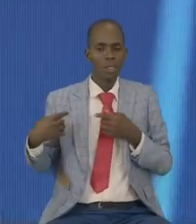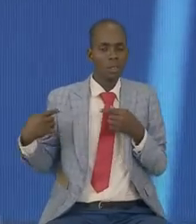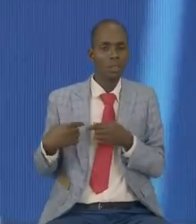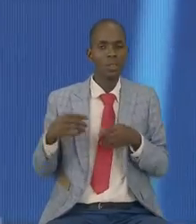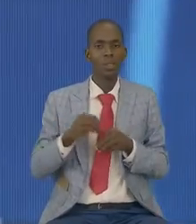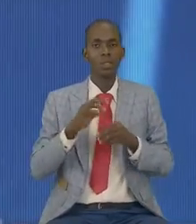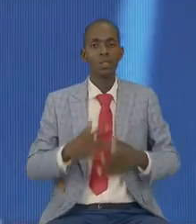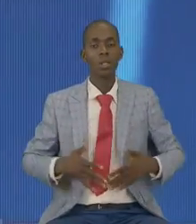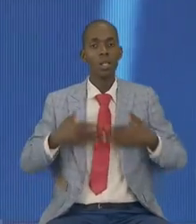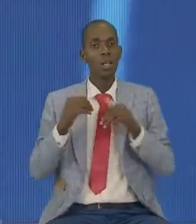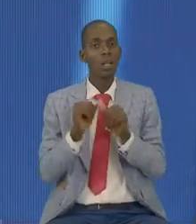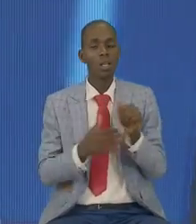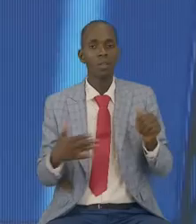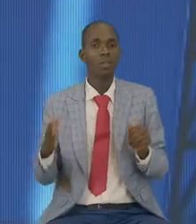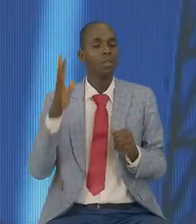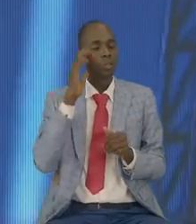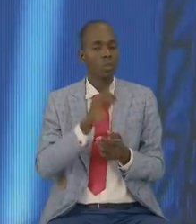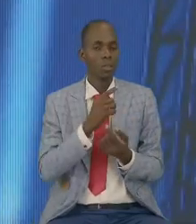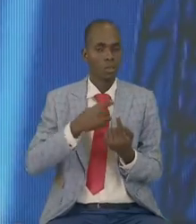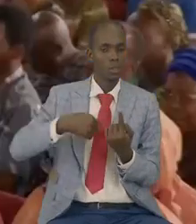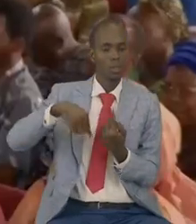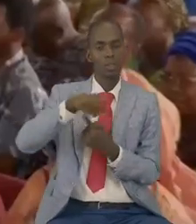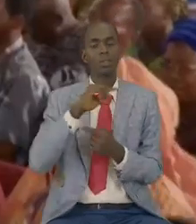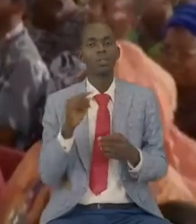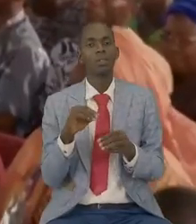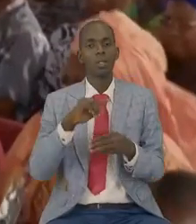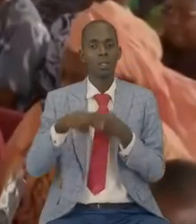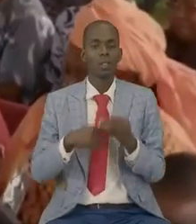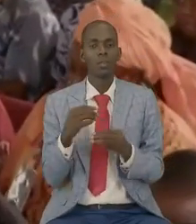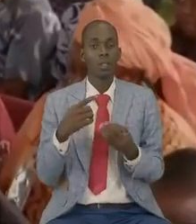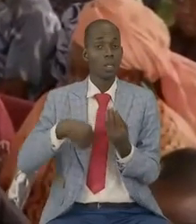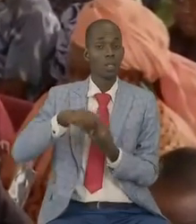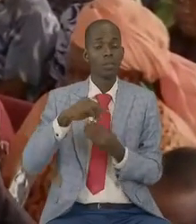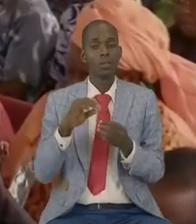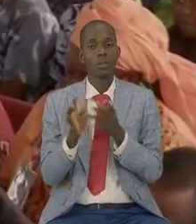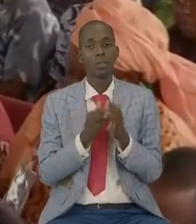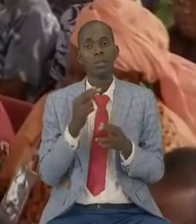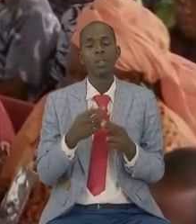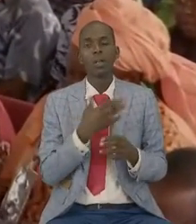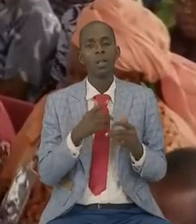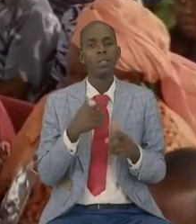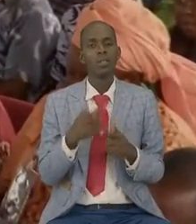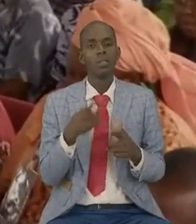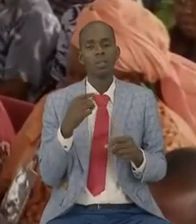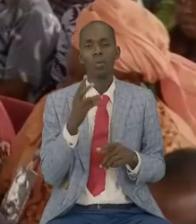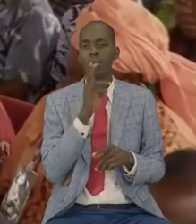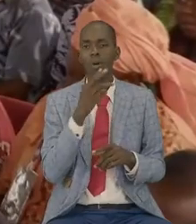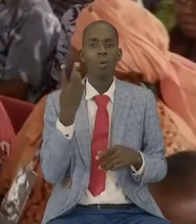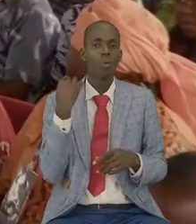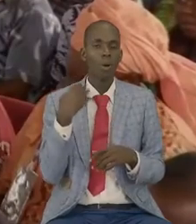life, everything will turn around. And then the waters were made